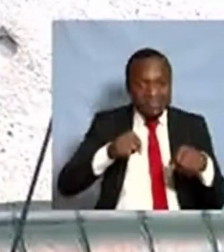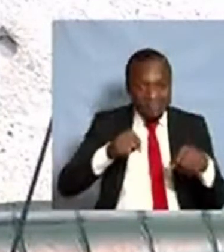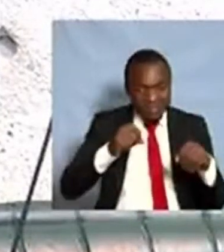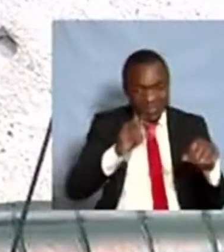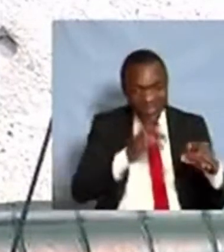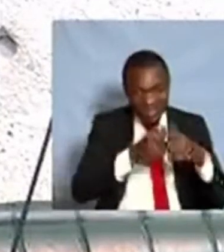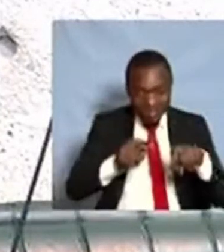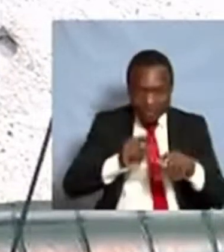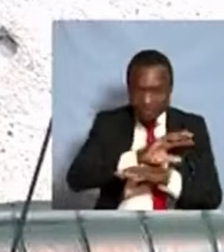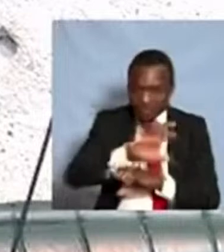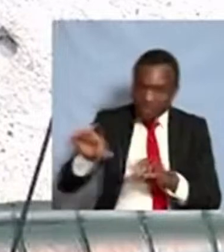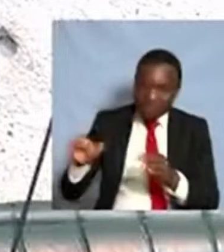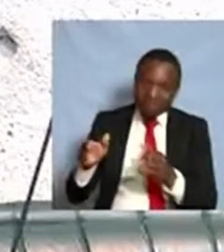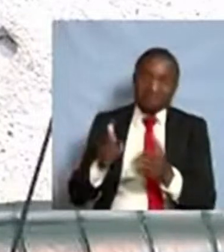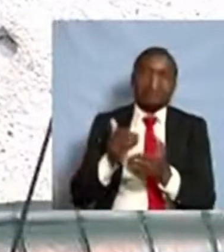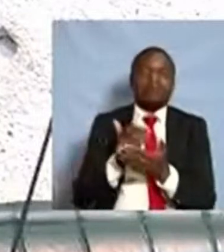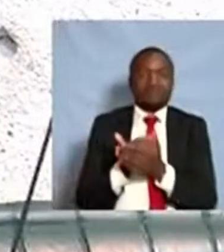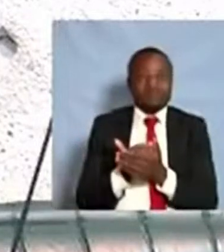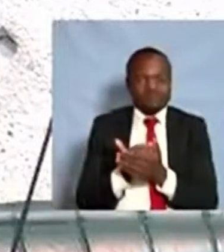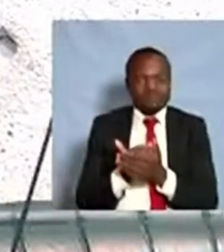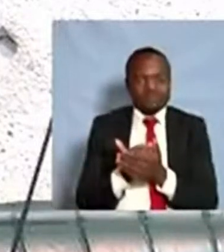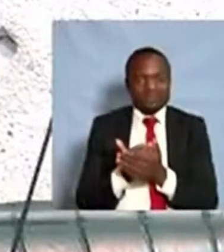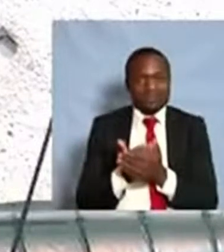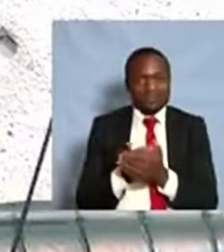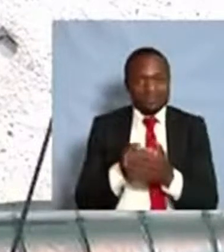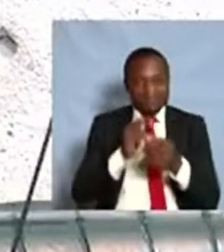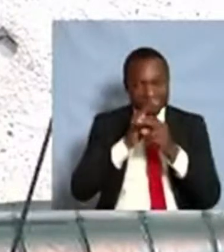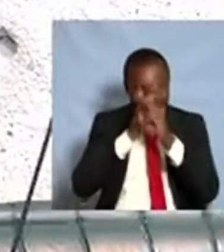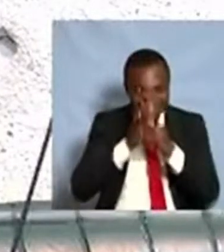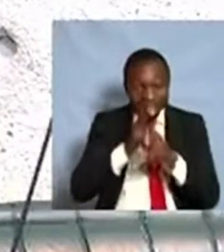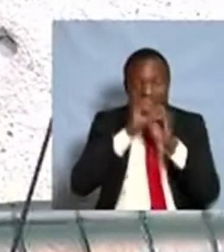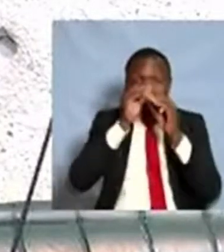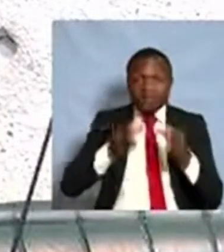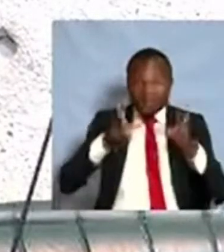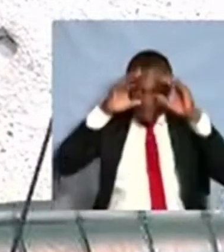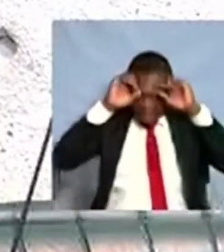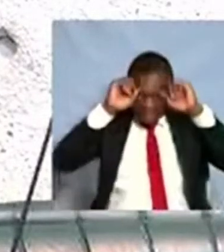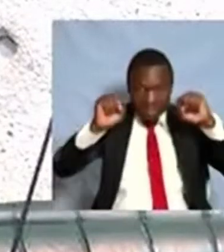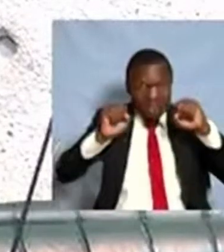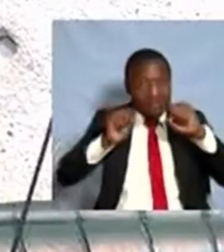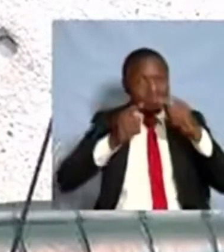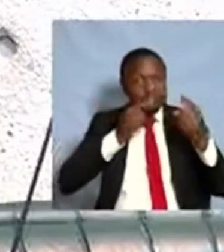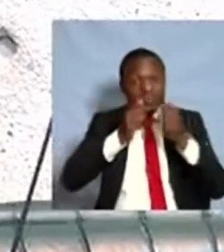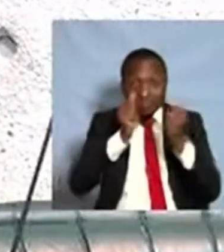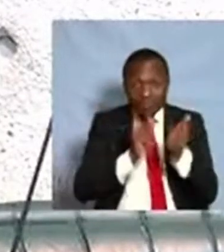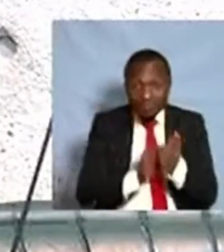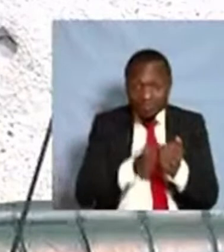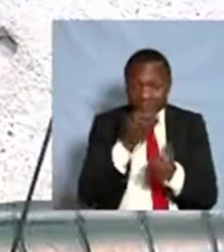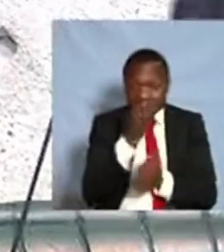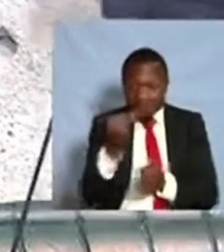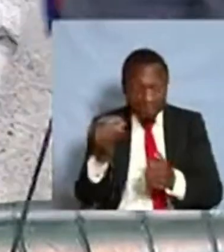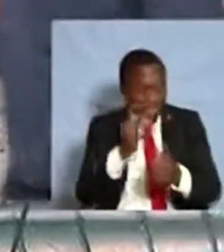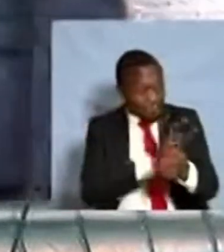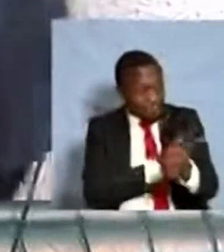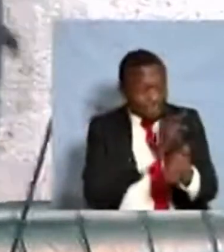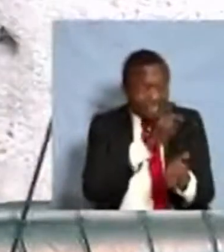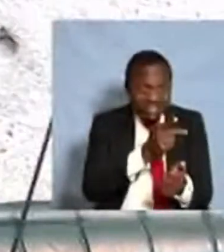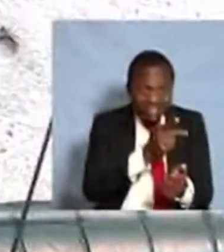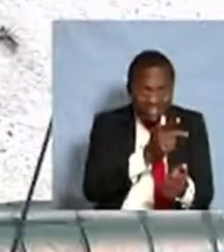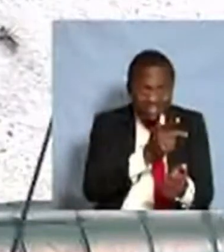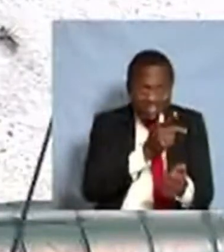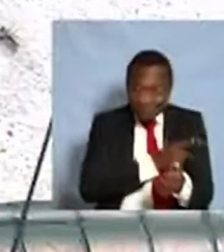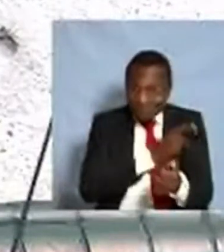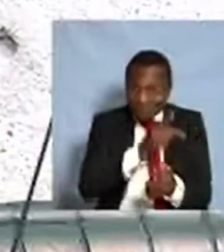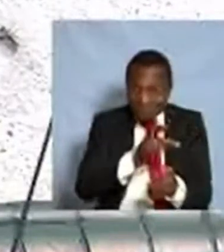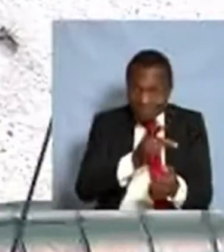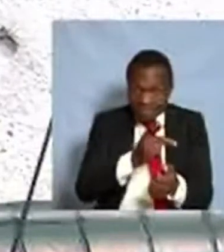a normal or reasonable rate. Mr. Speaker, the President also talked about the issue of decentralization. Decentralization that is